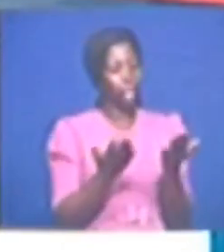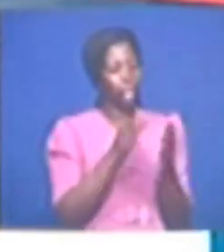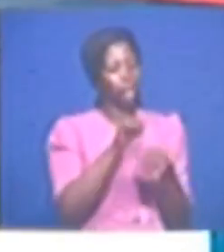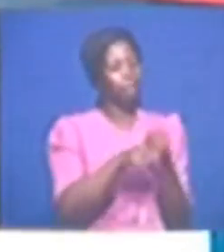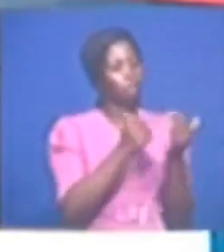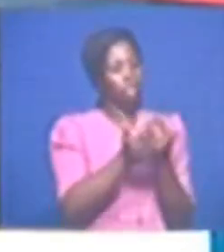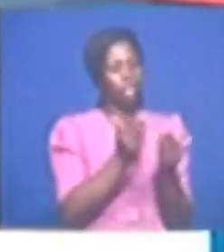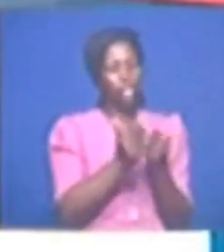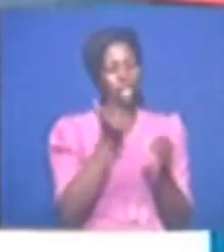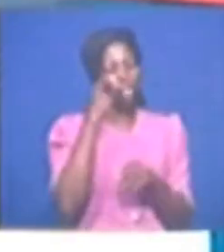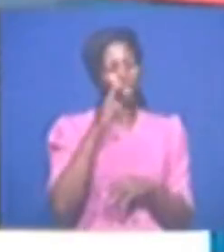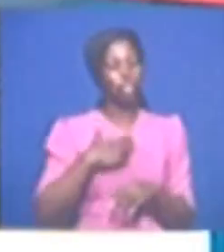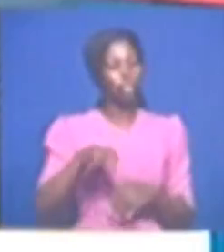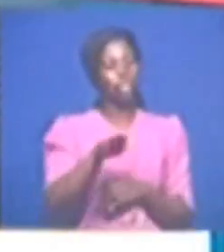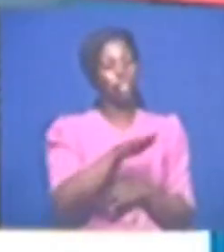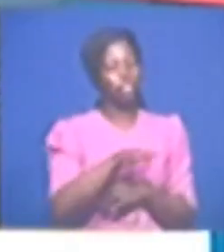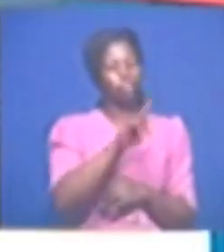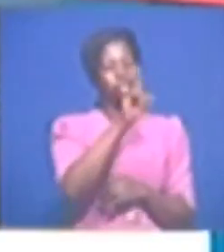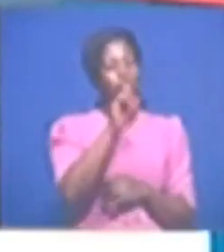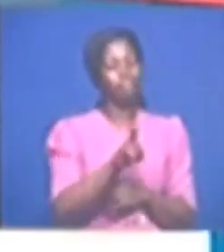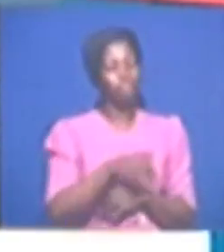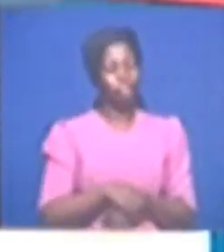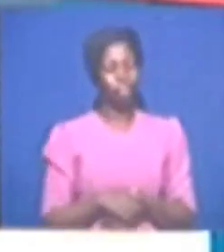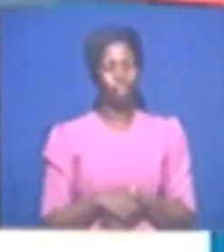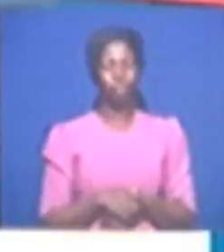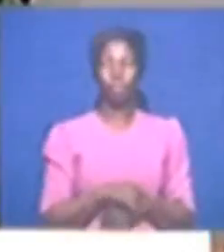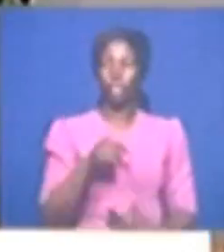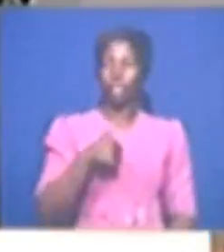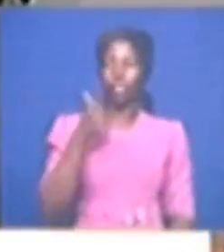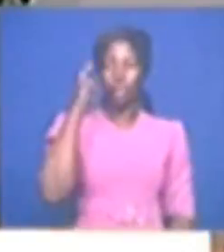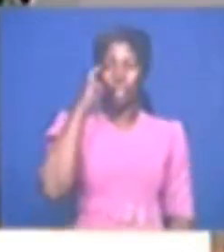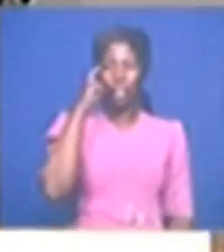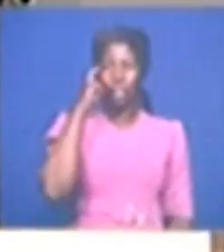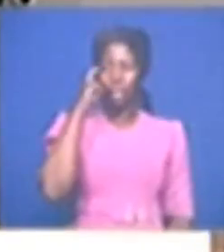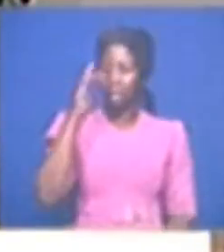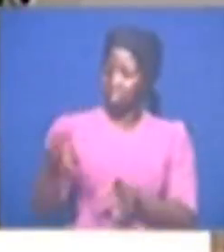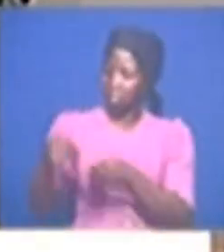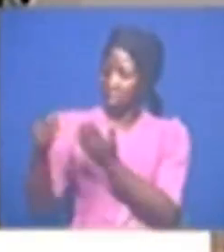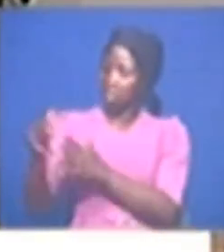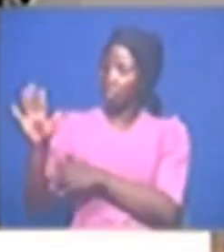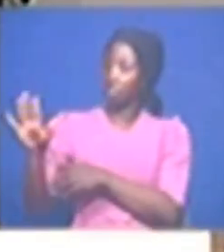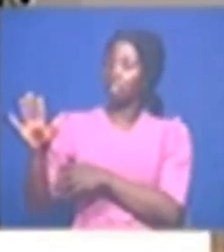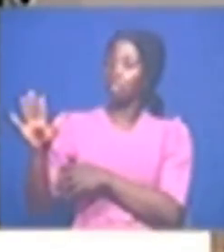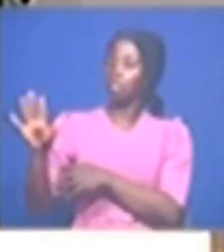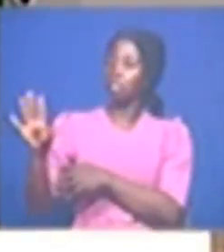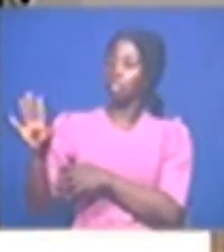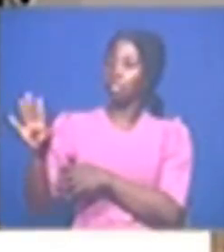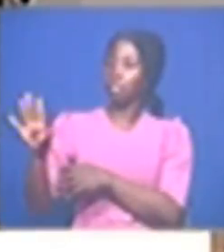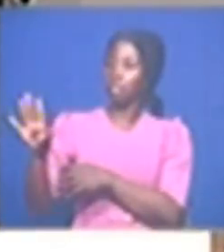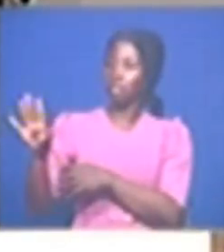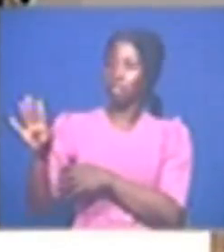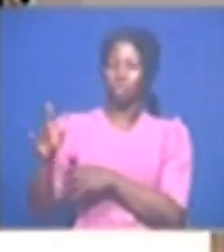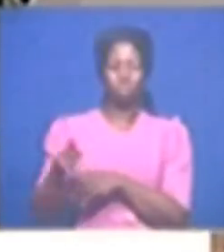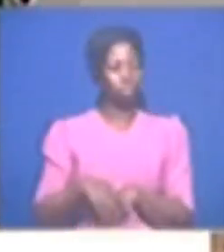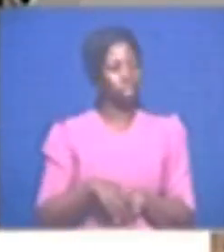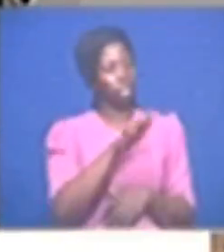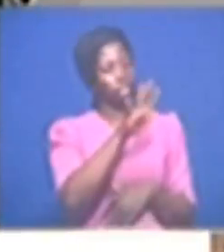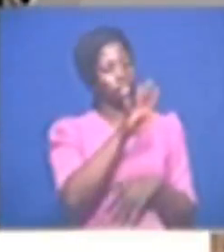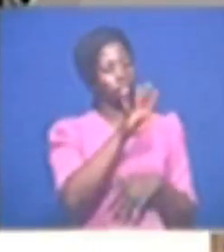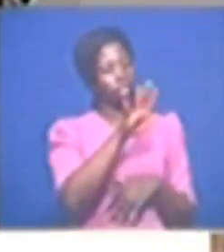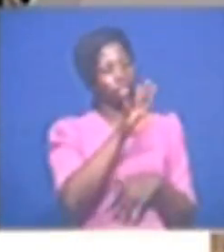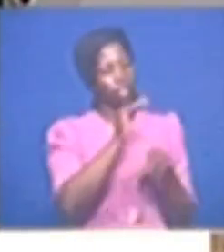of our environment, the status of our environment? I think I will give 4. 4? Yeah. That is below 50%.